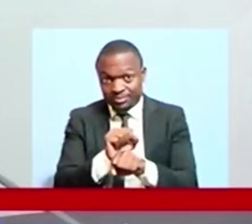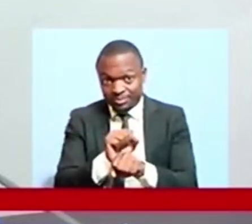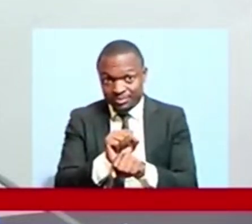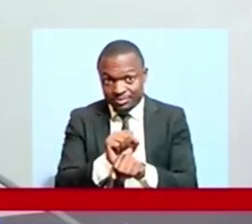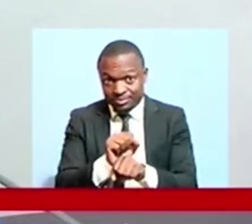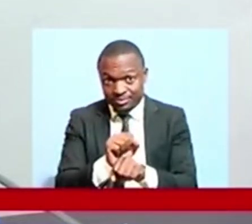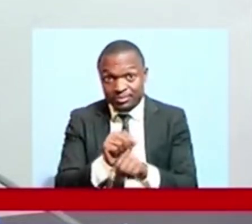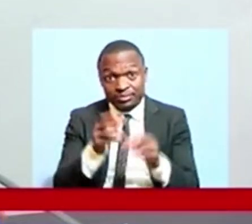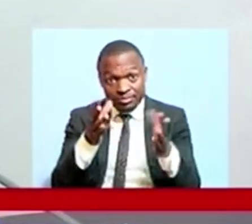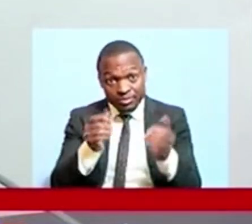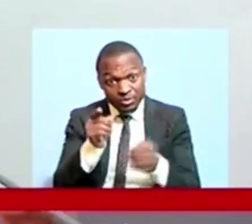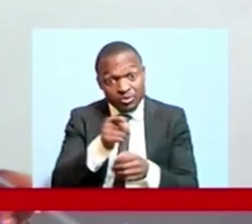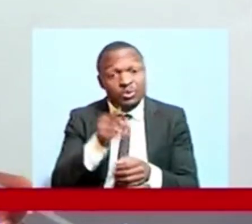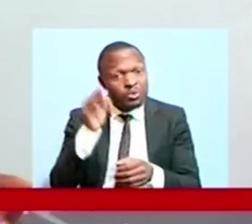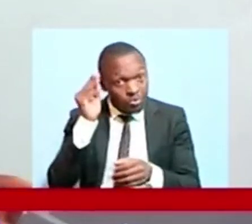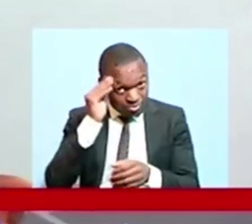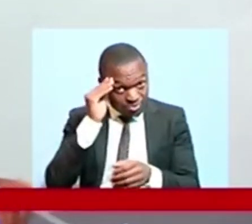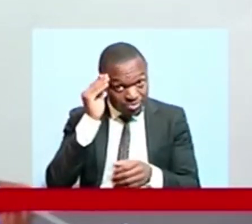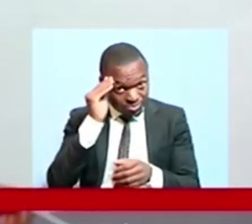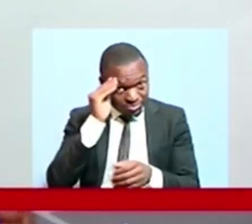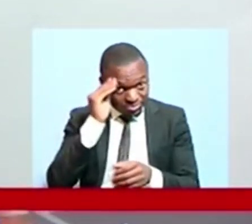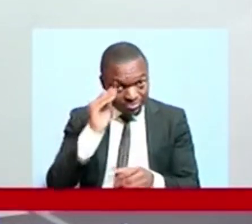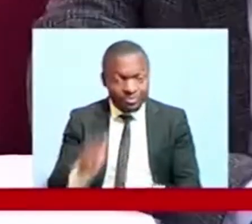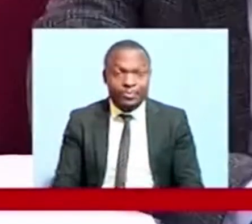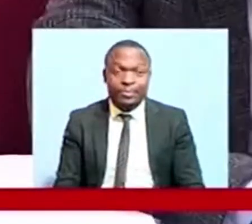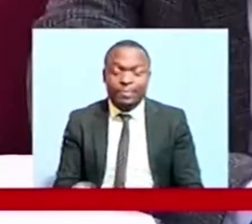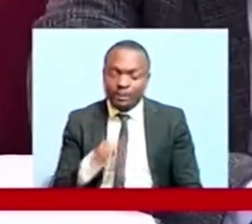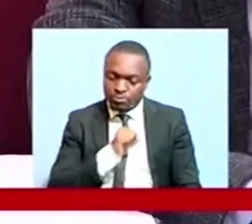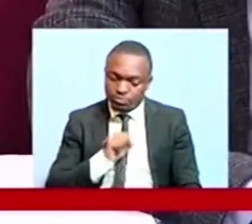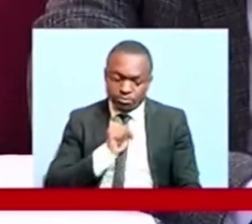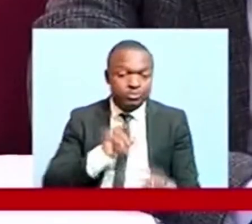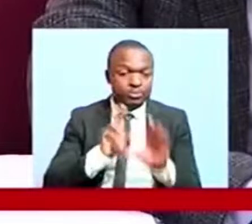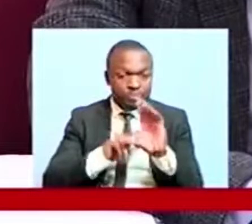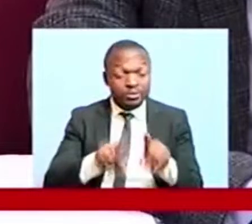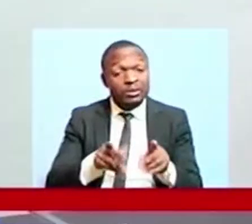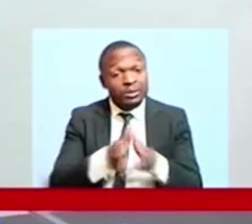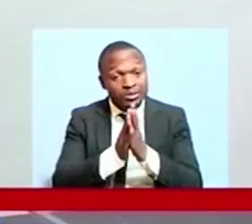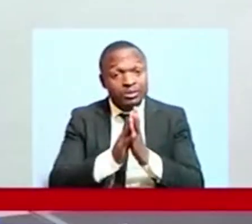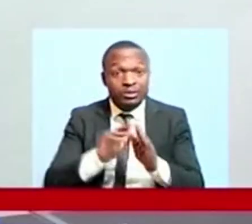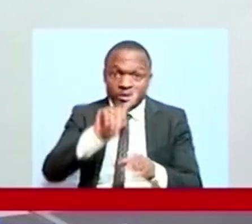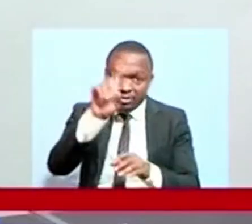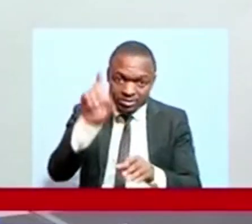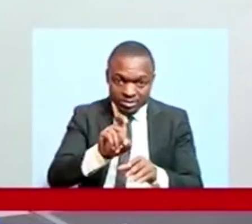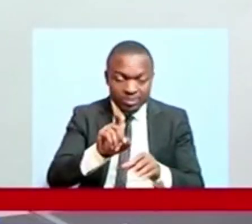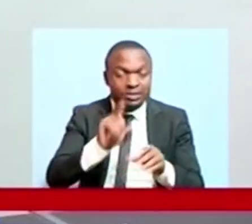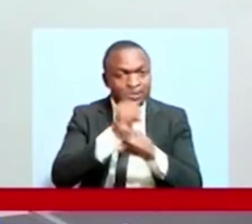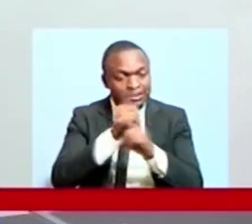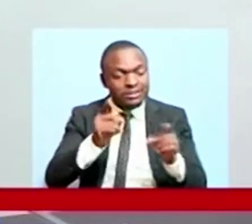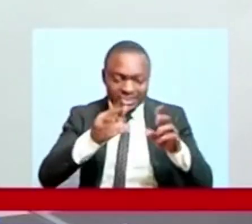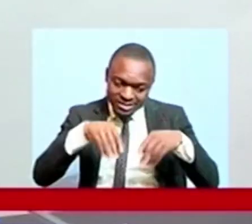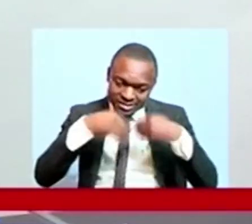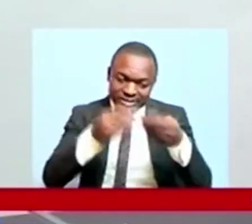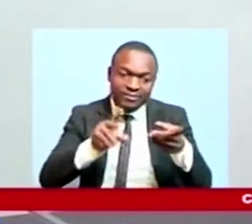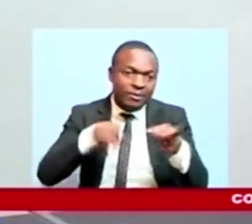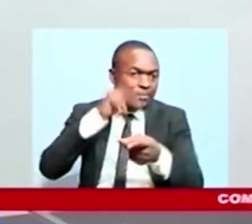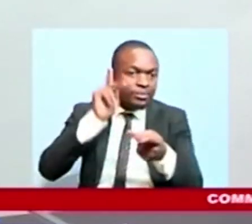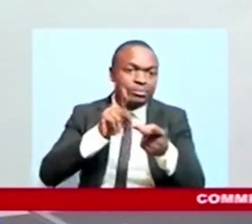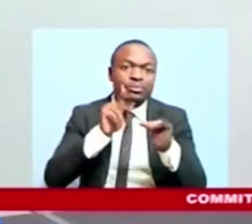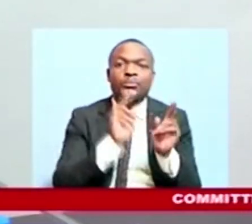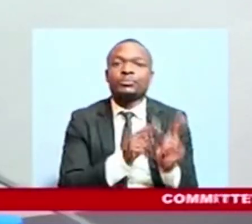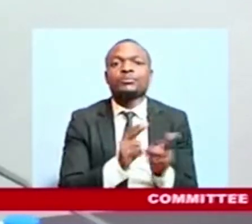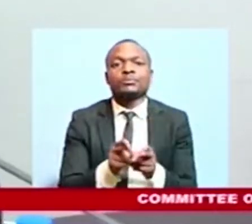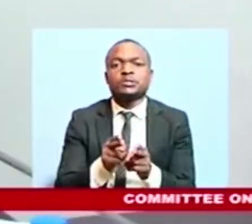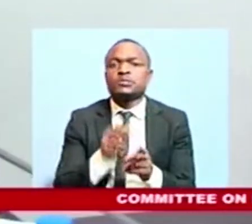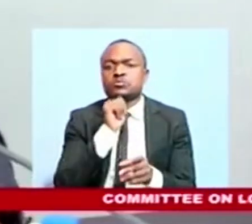I want you to be very mindful of that. We are So Chair. we are asking you specific questions, give us specific answers.